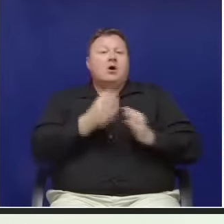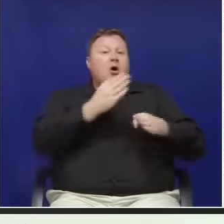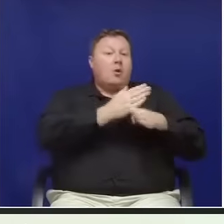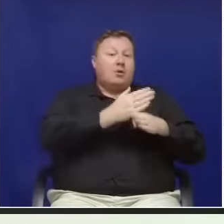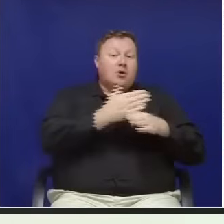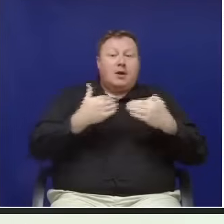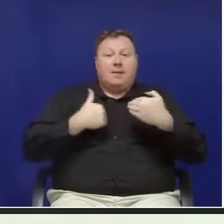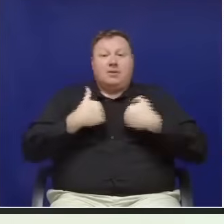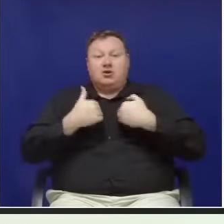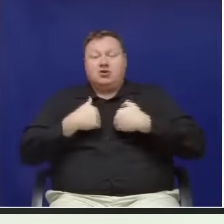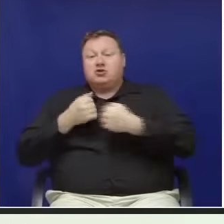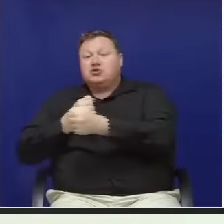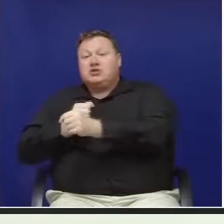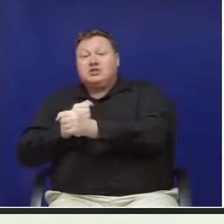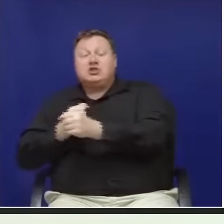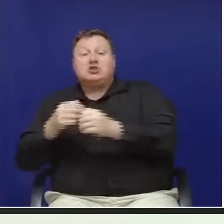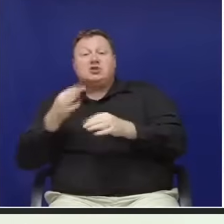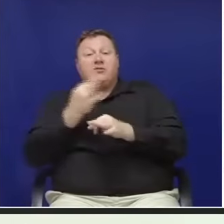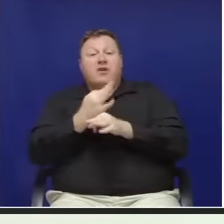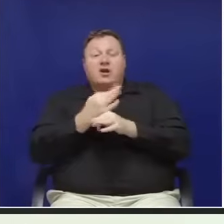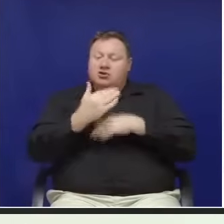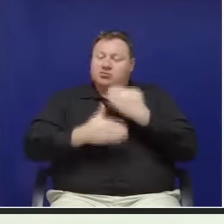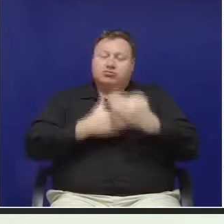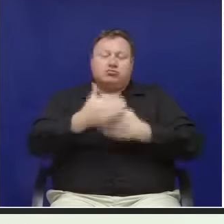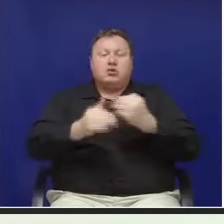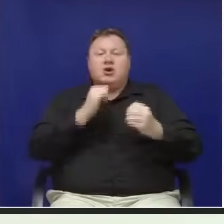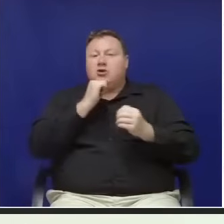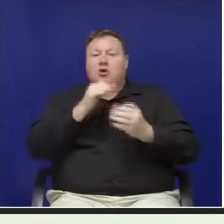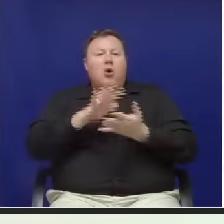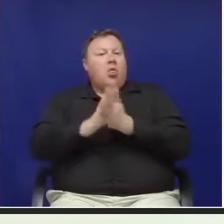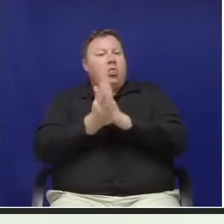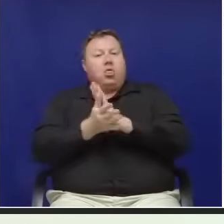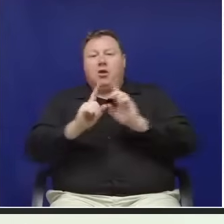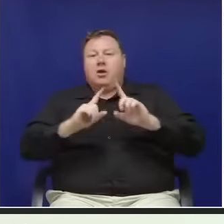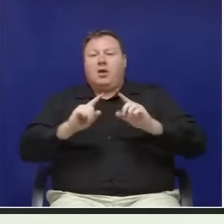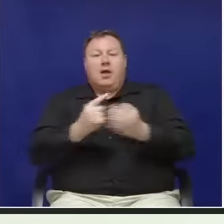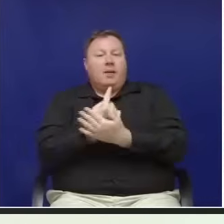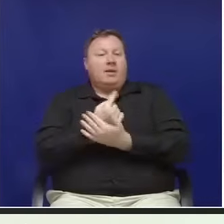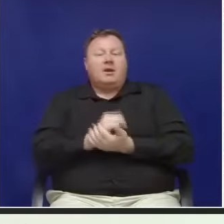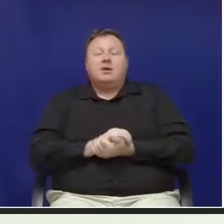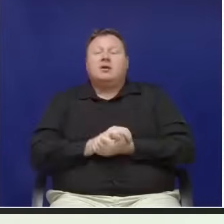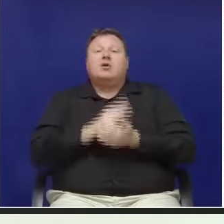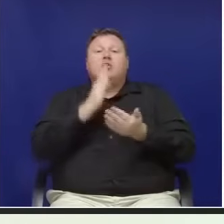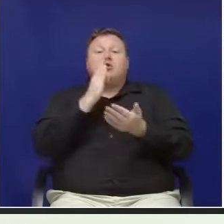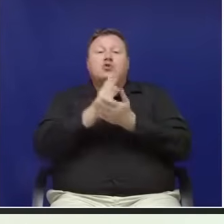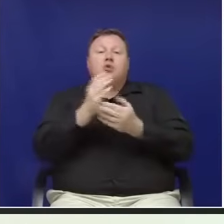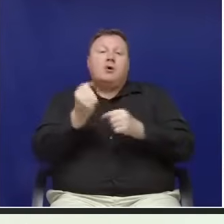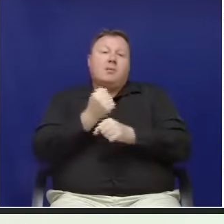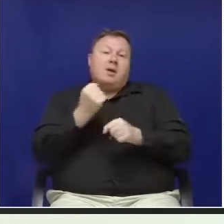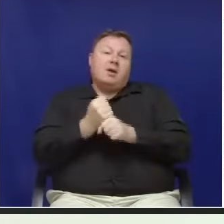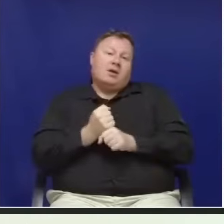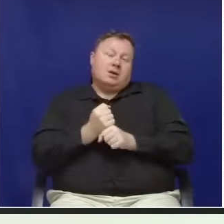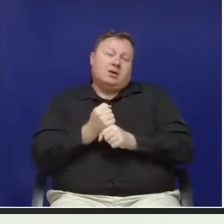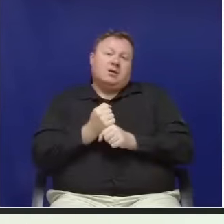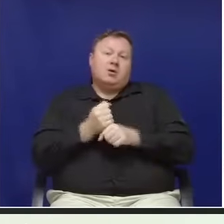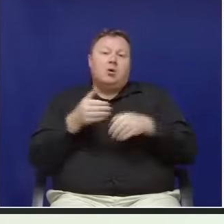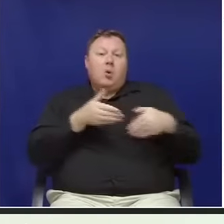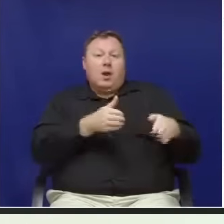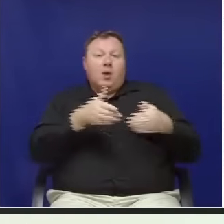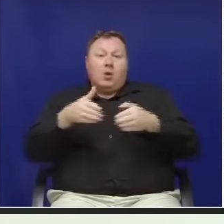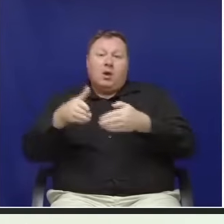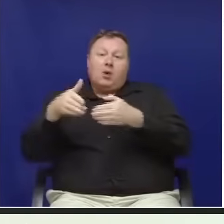and strategic functions continue without disruption. Further measures have been implemented to